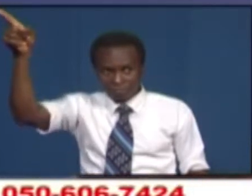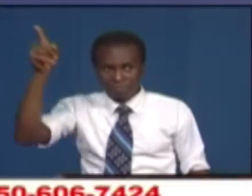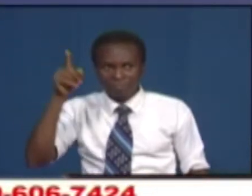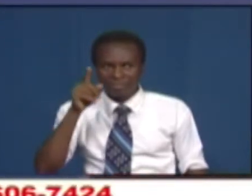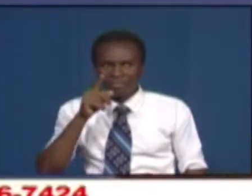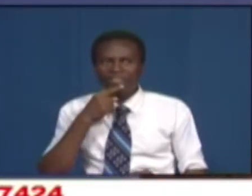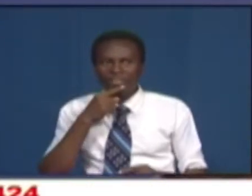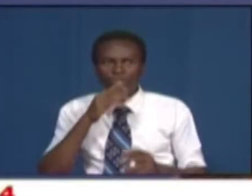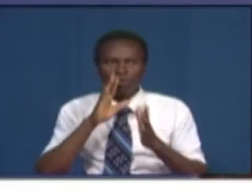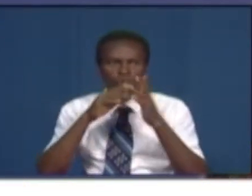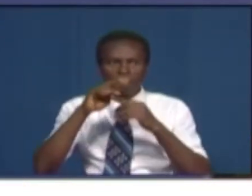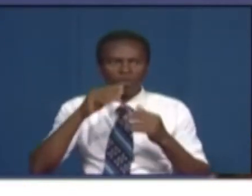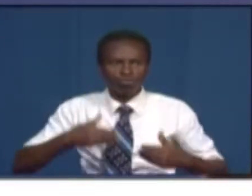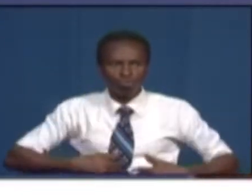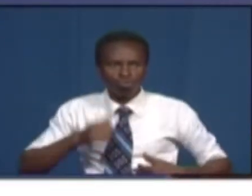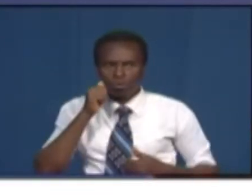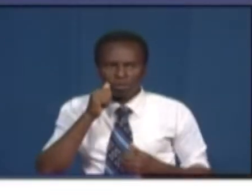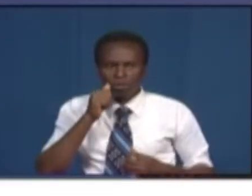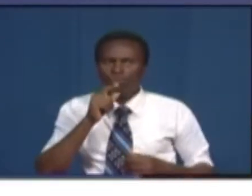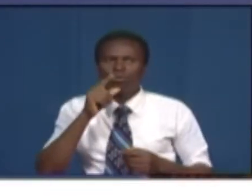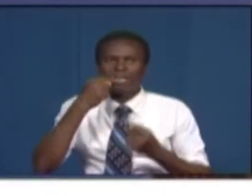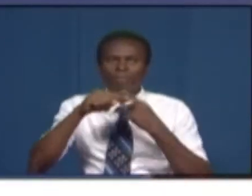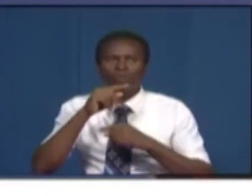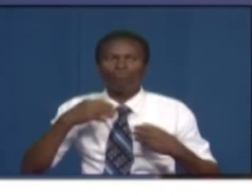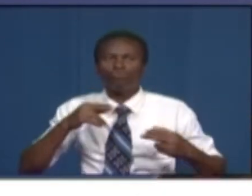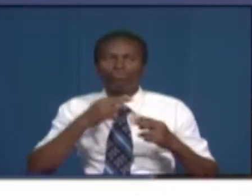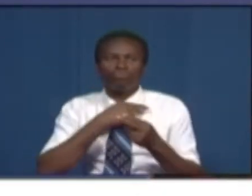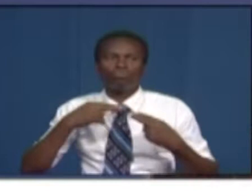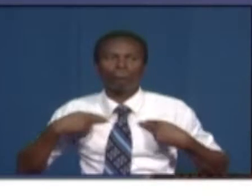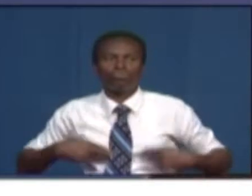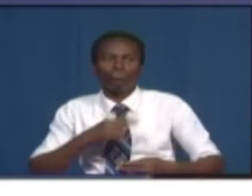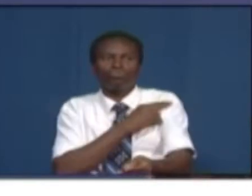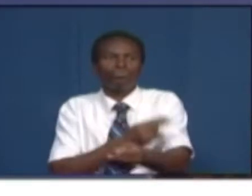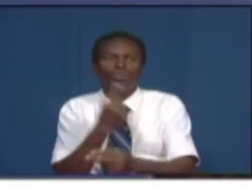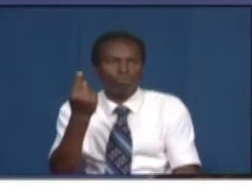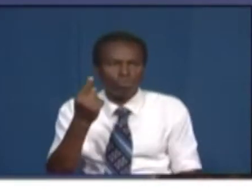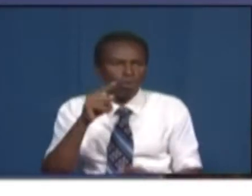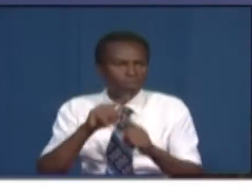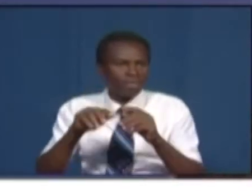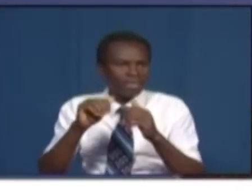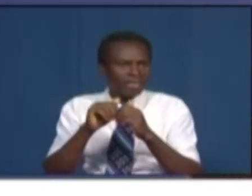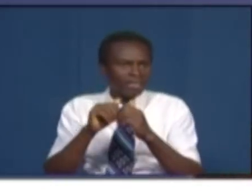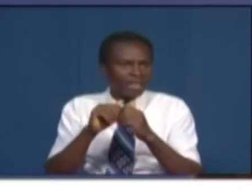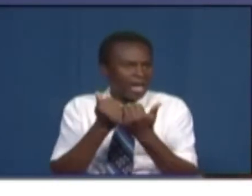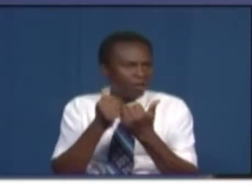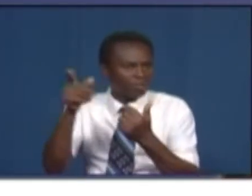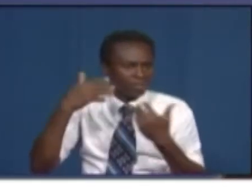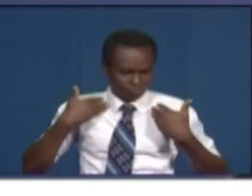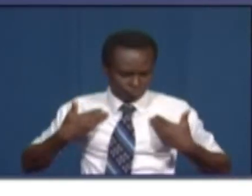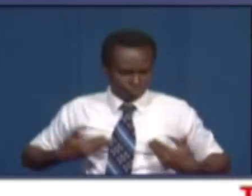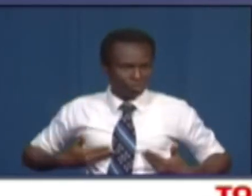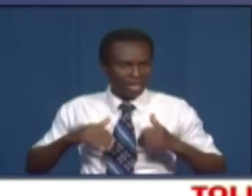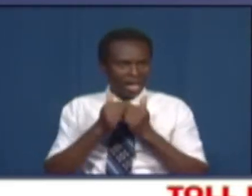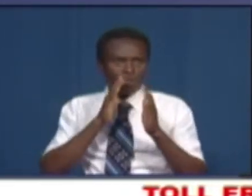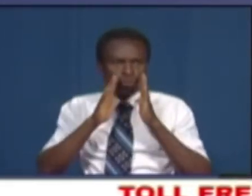not only about their health in terms of the food they eat or the way they eat, but we're also talking about the way they dress and talk. And